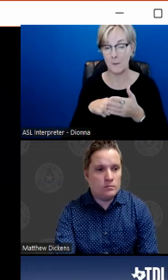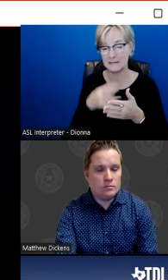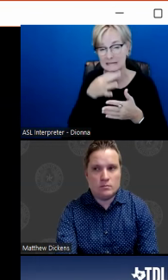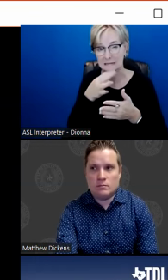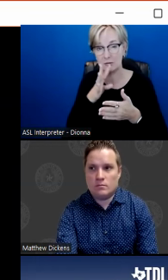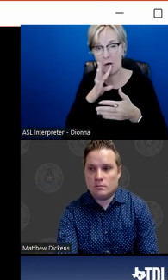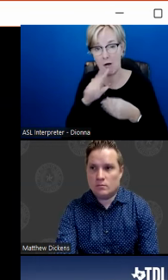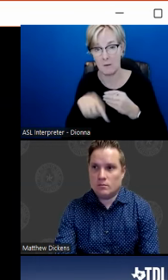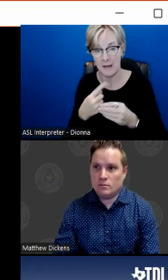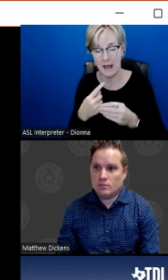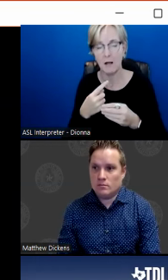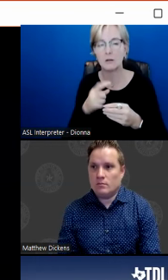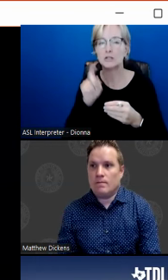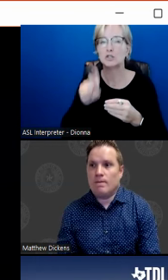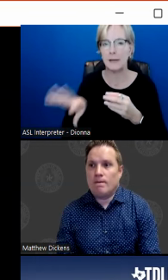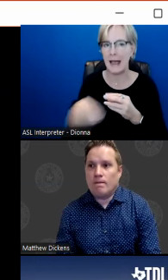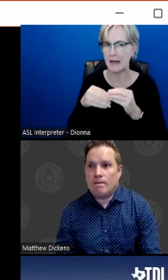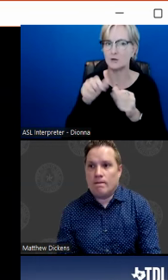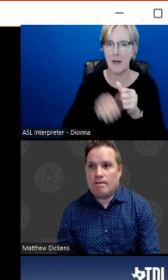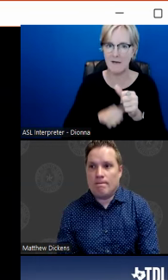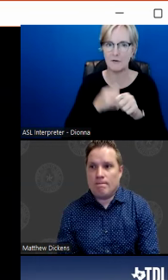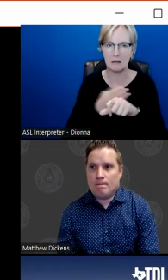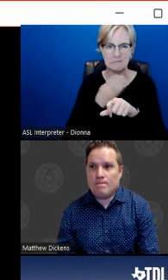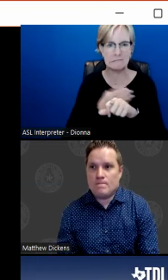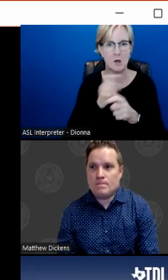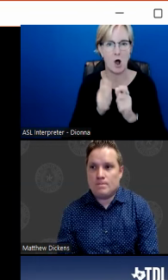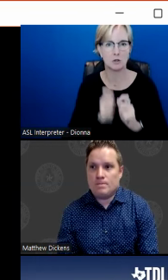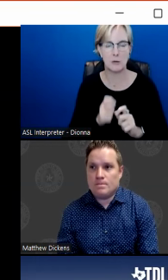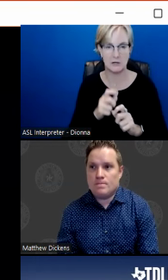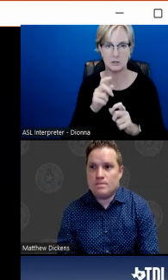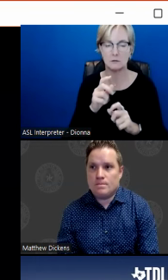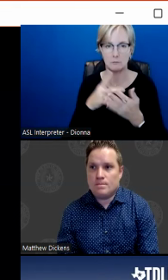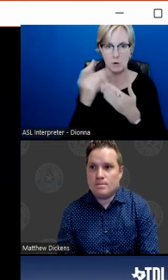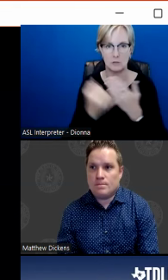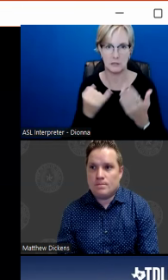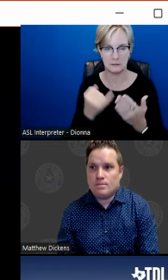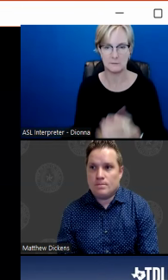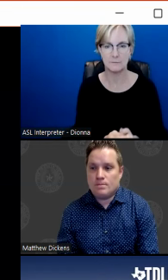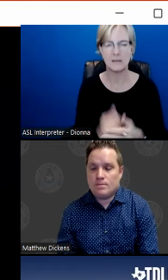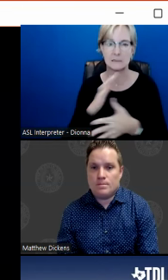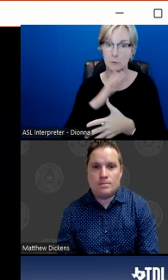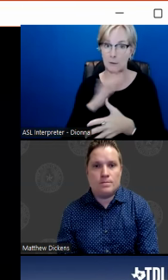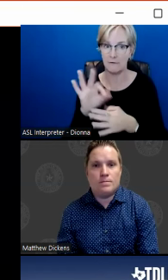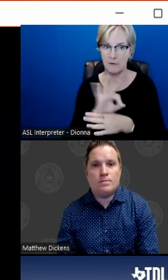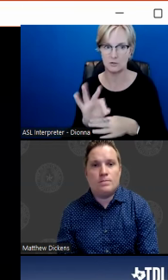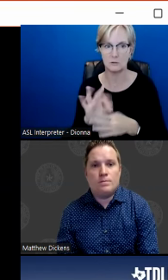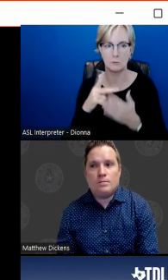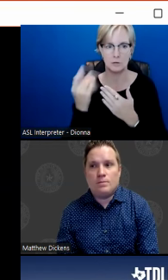about should be added to every alteration project as a primary function project.